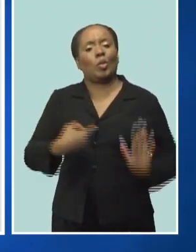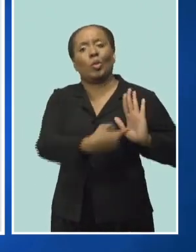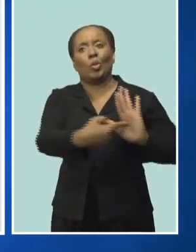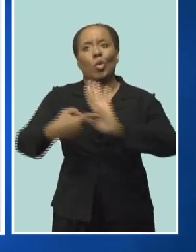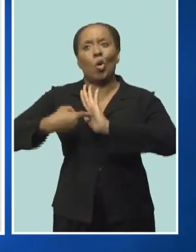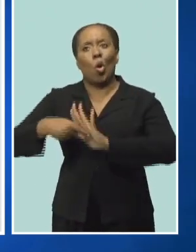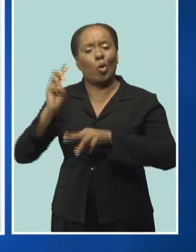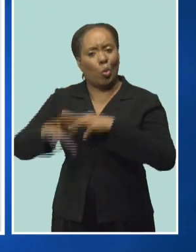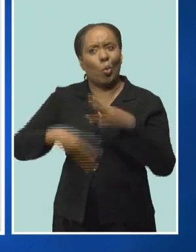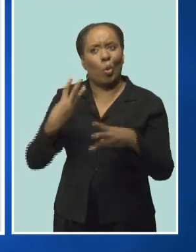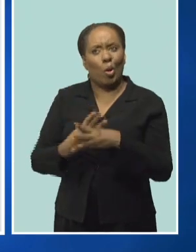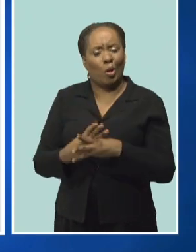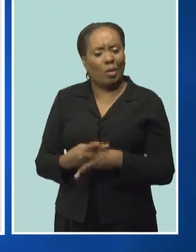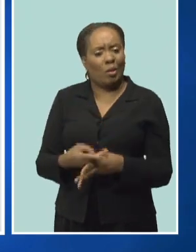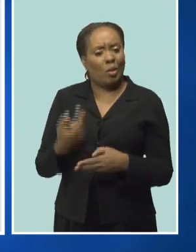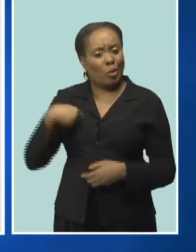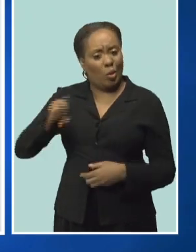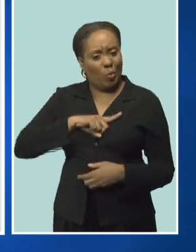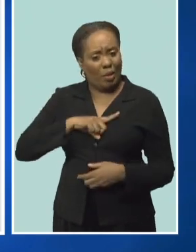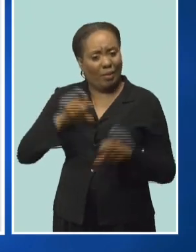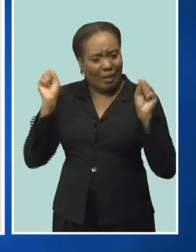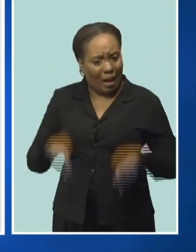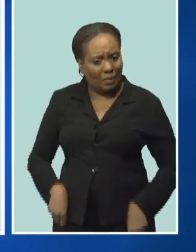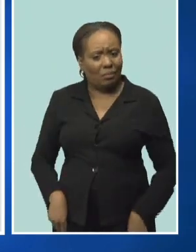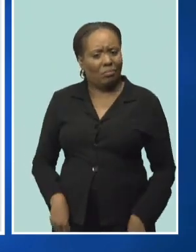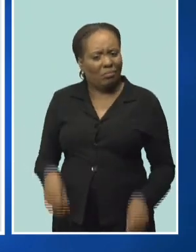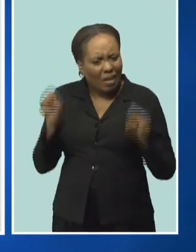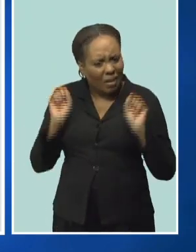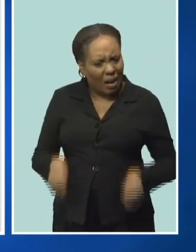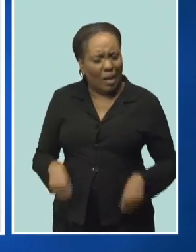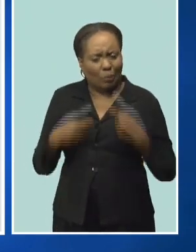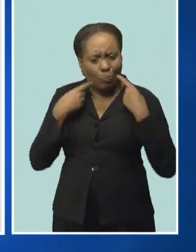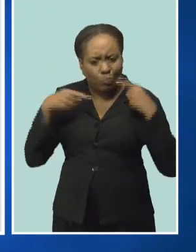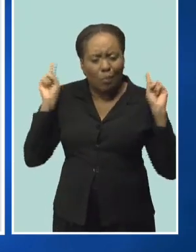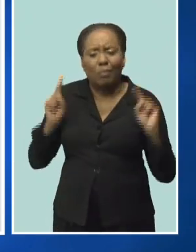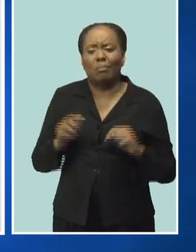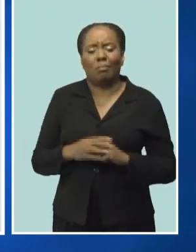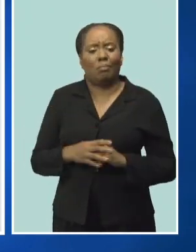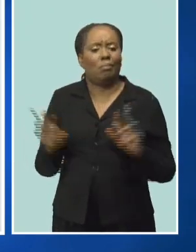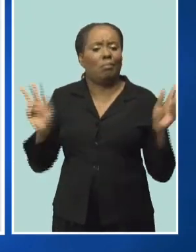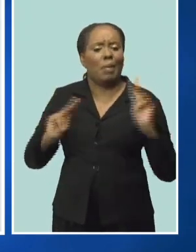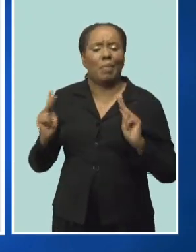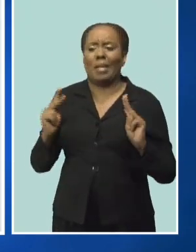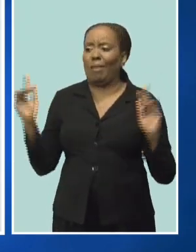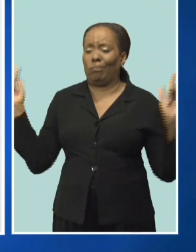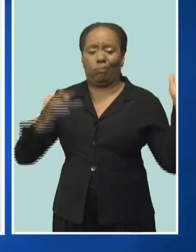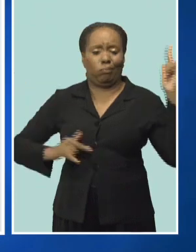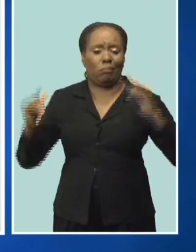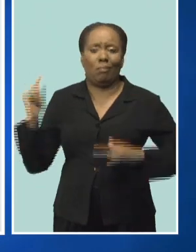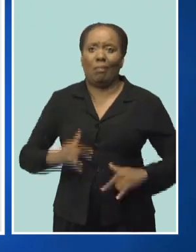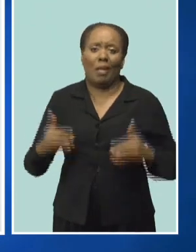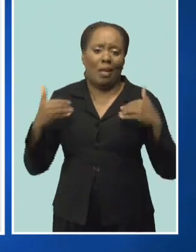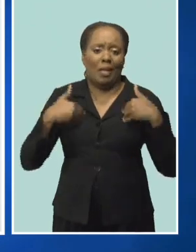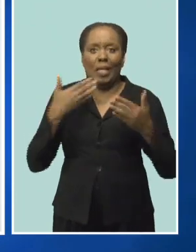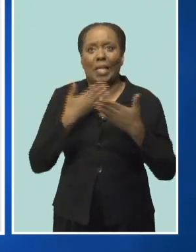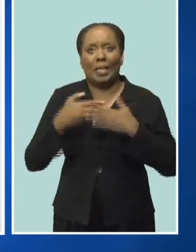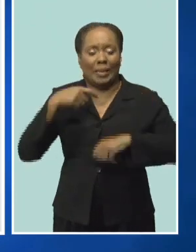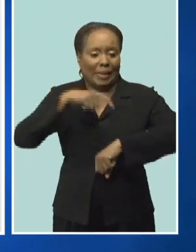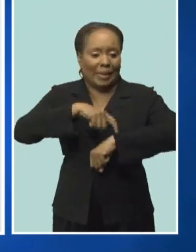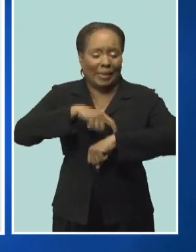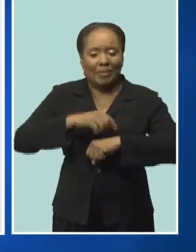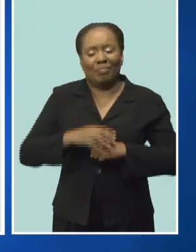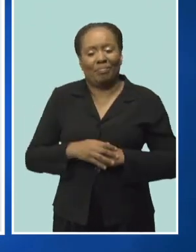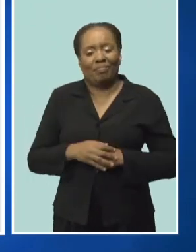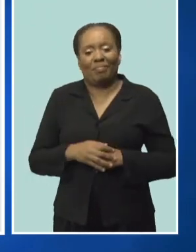we are capable as a small state of doing these things, but that we gave our visitors a good time. But equally, our visitors are here